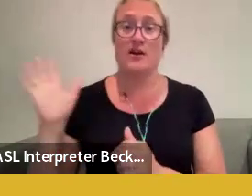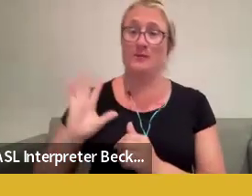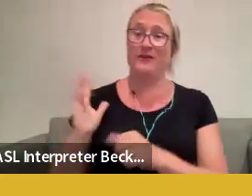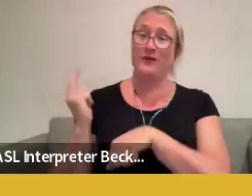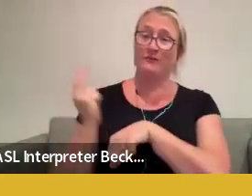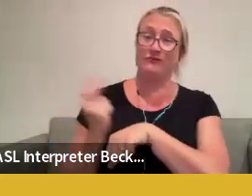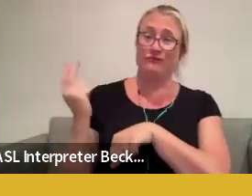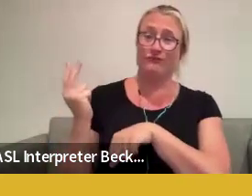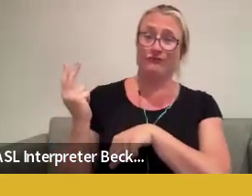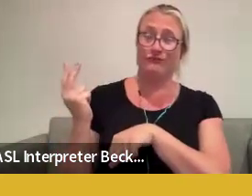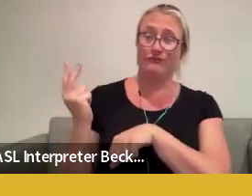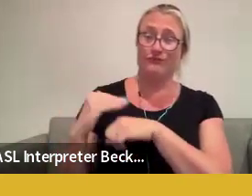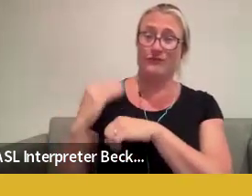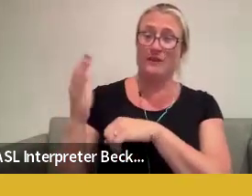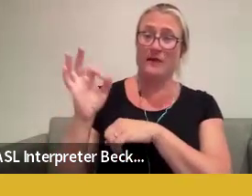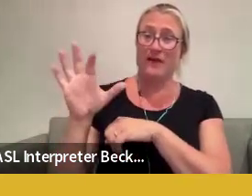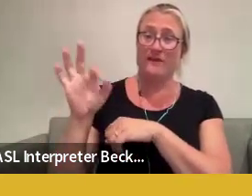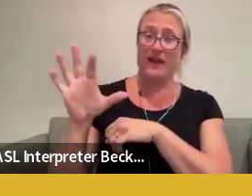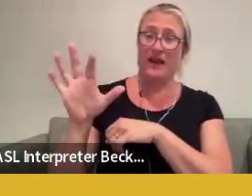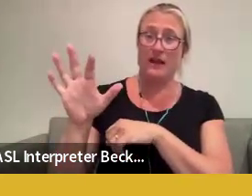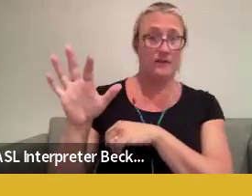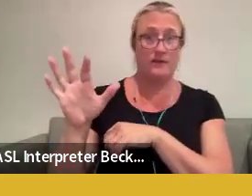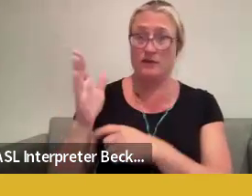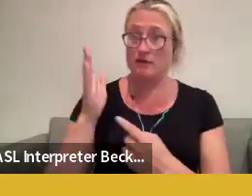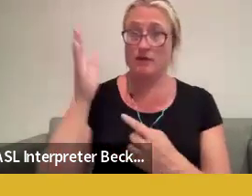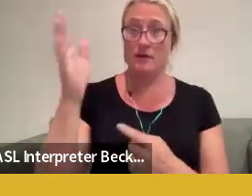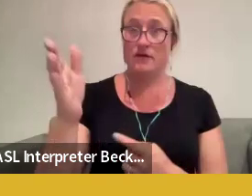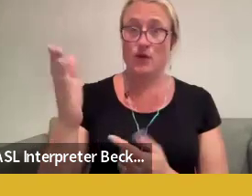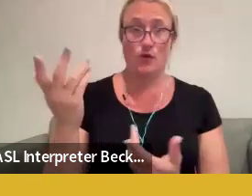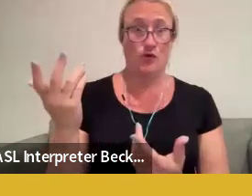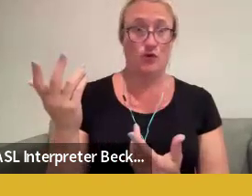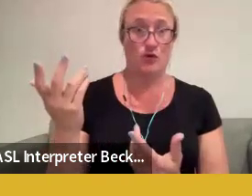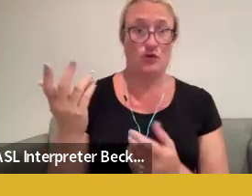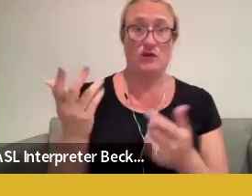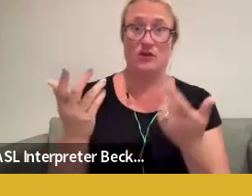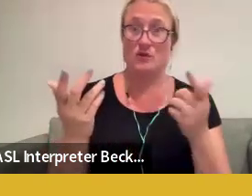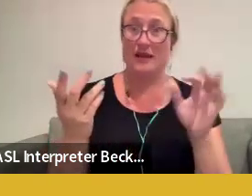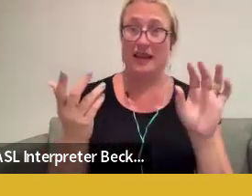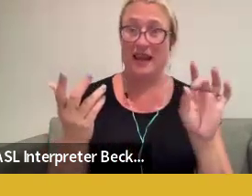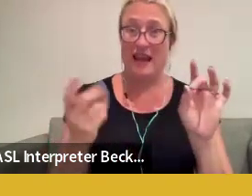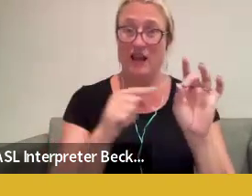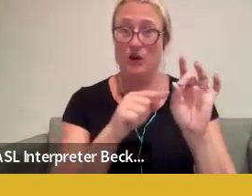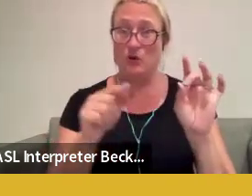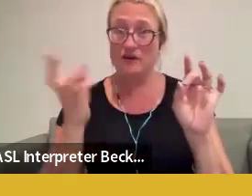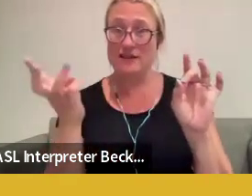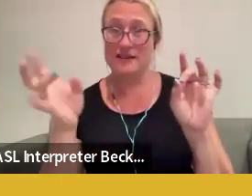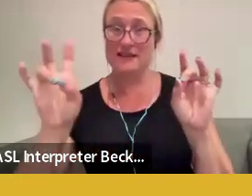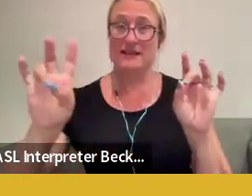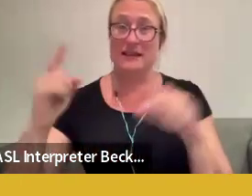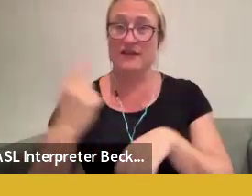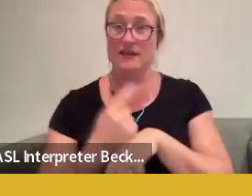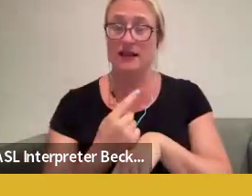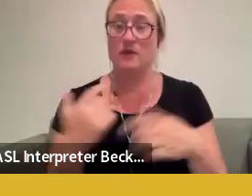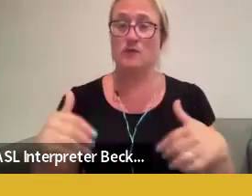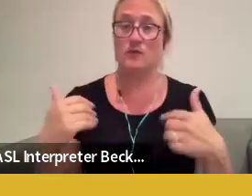had 3 days above 95 degrees. And in the future, we will have between 28 and 67 days above 95